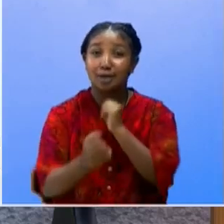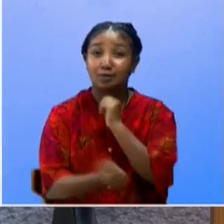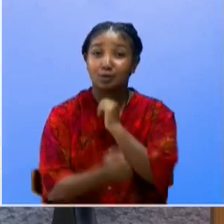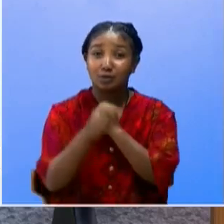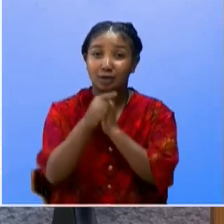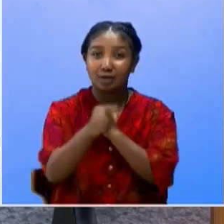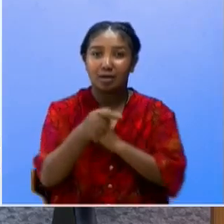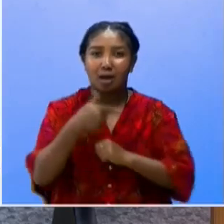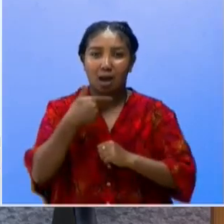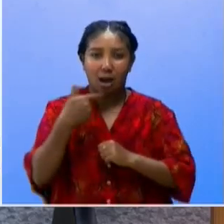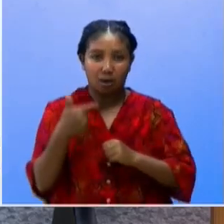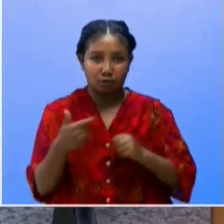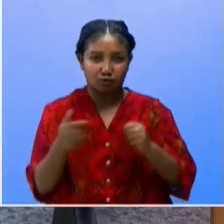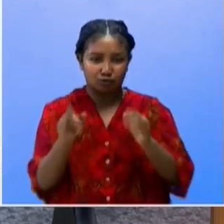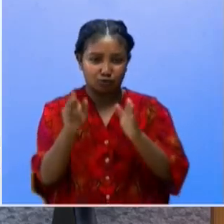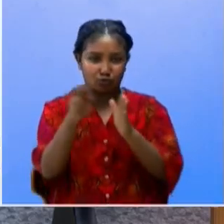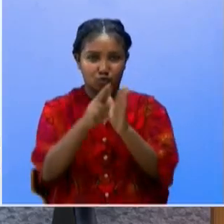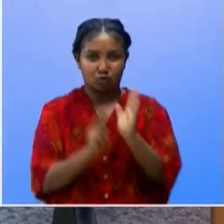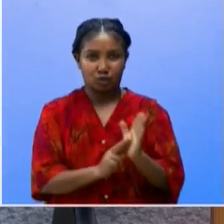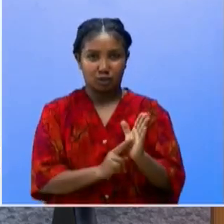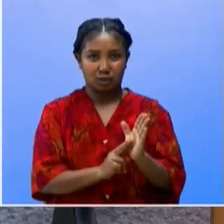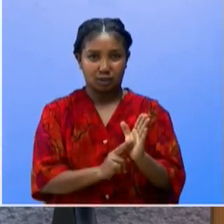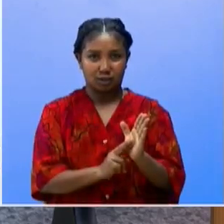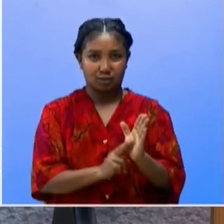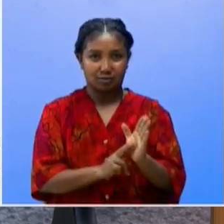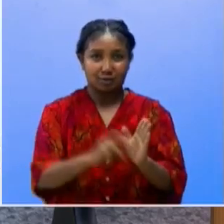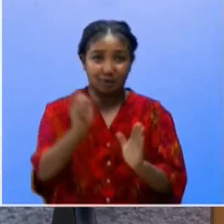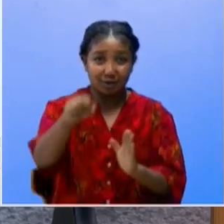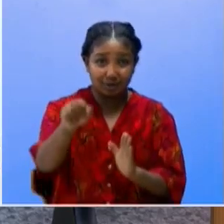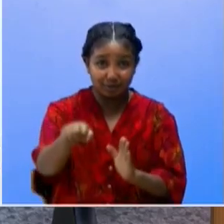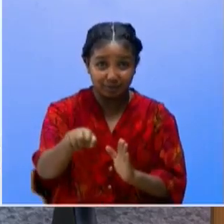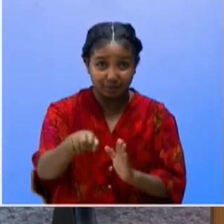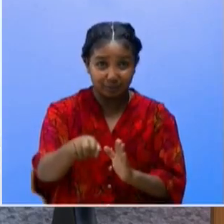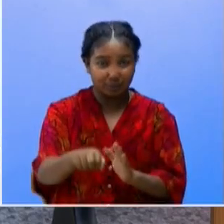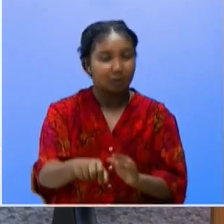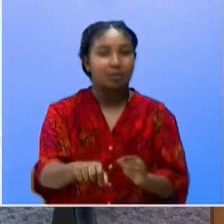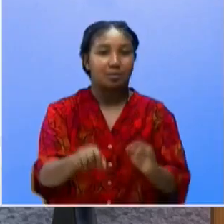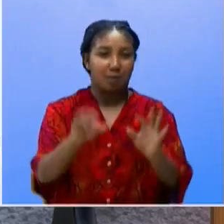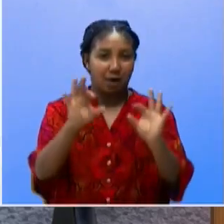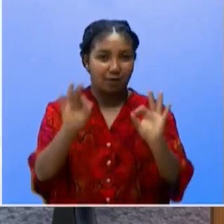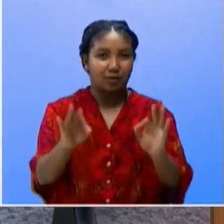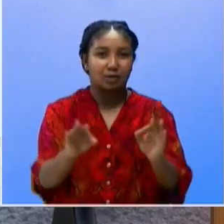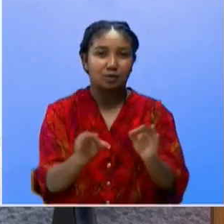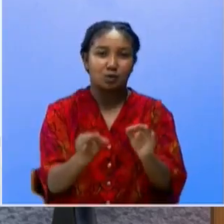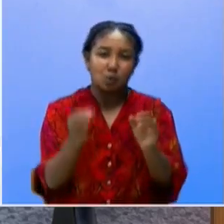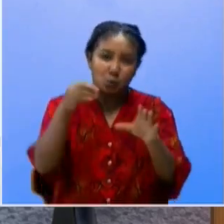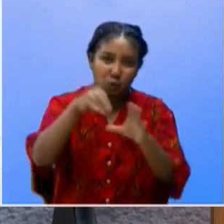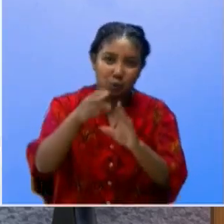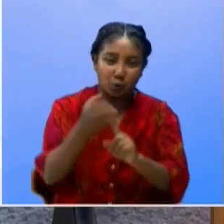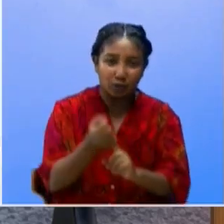that language, rule, and regulation. Isn't it? Bravo. It should contain